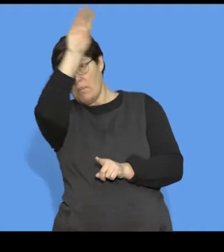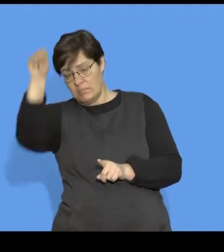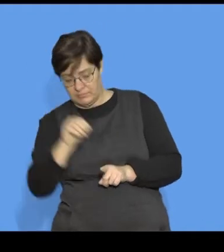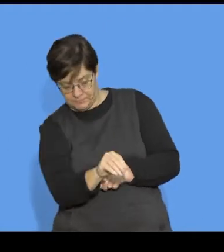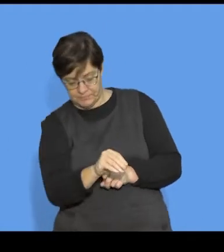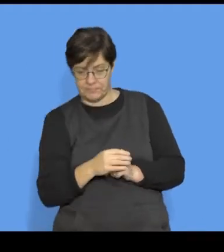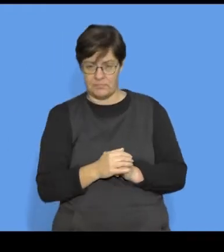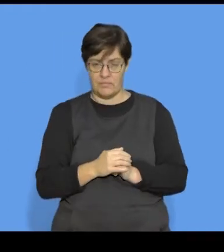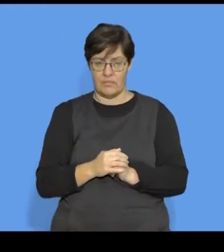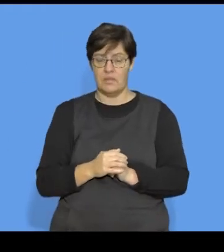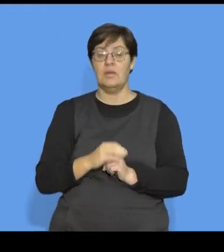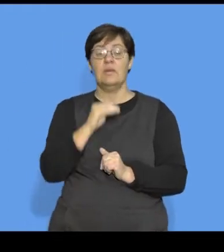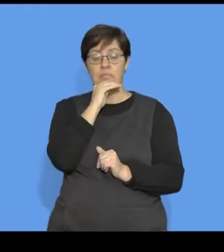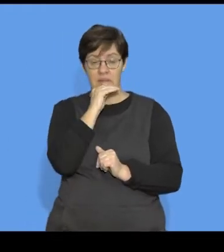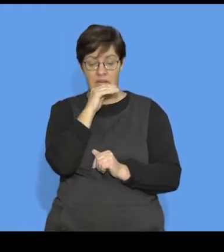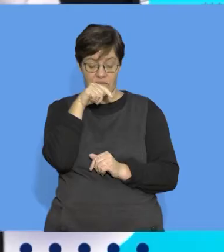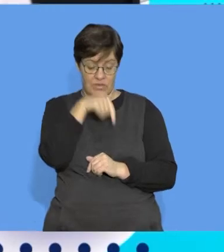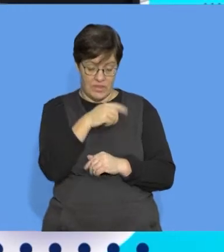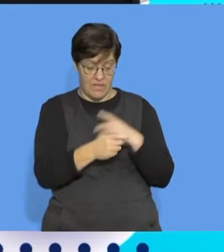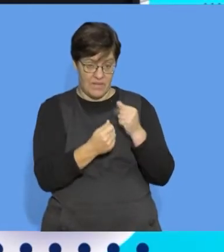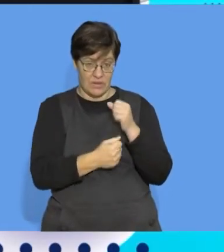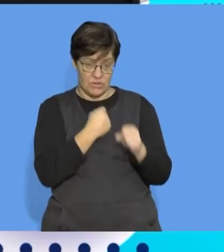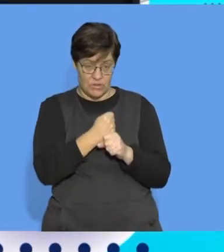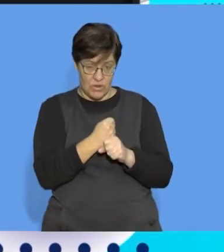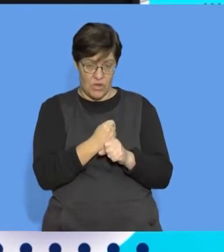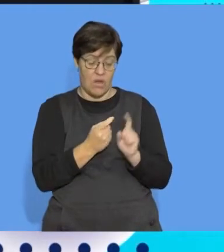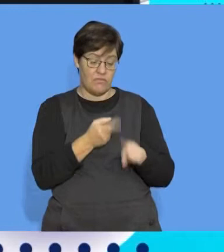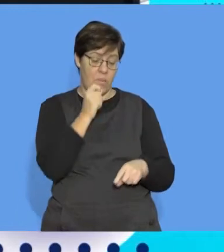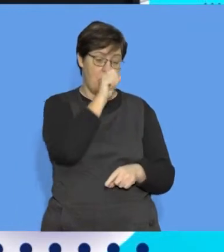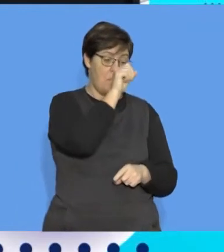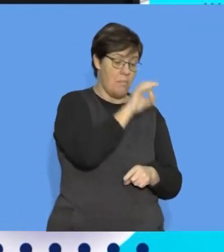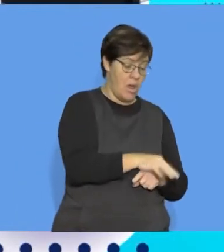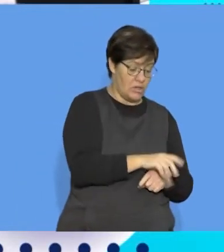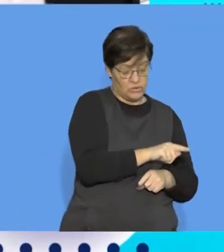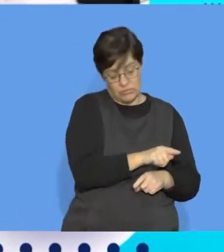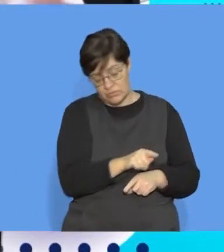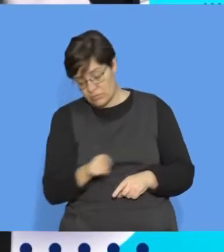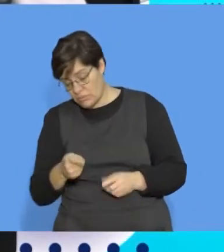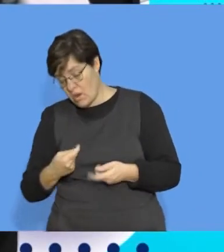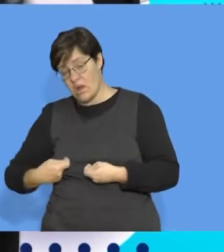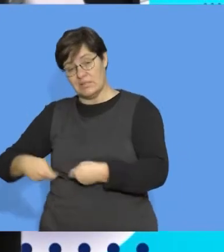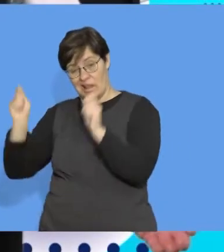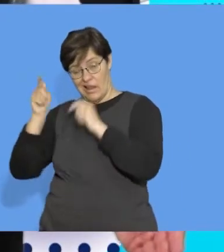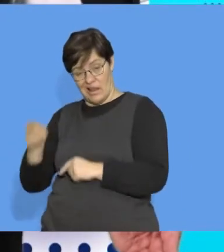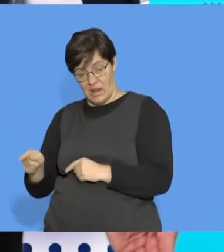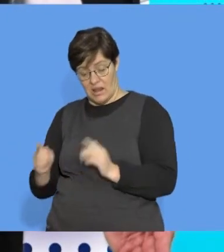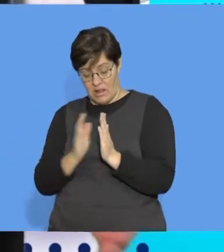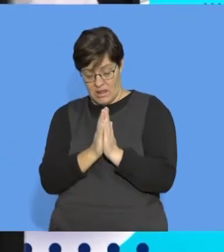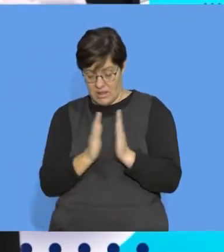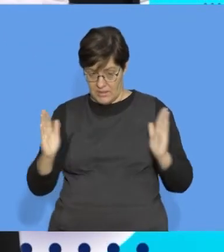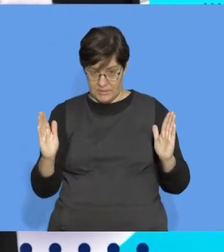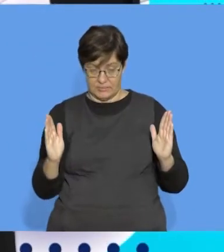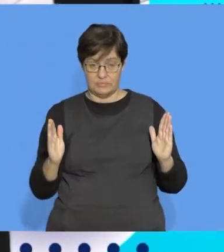already calculated that 20,000. That means for this financial year, from March until when I dispose of the